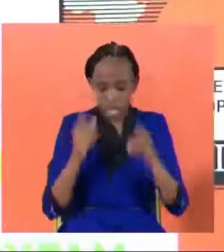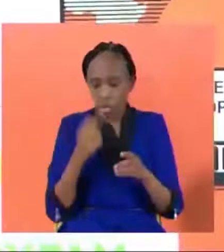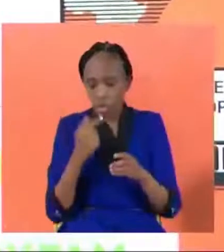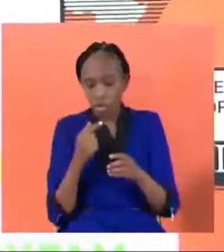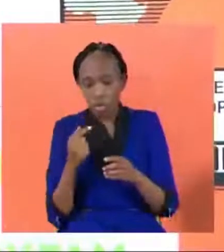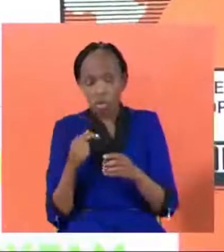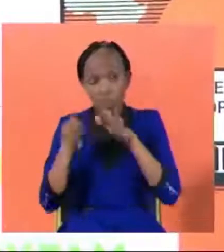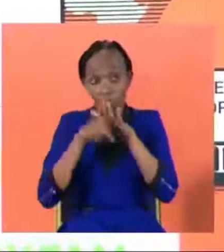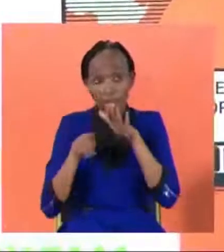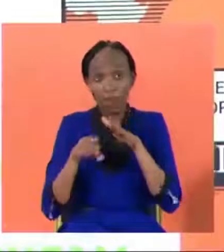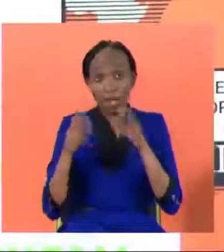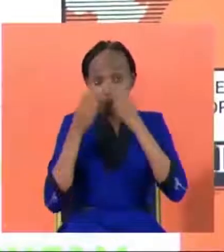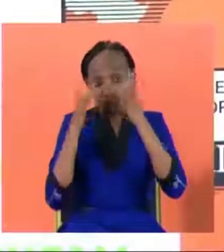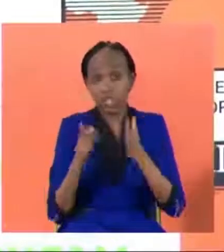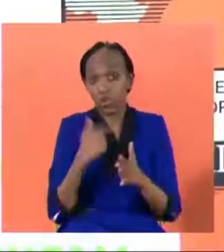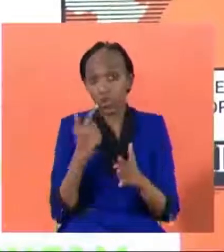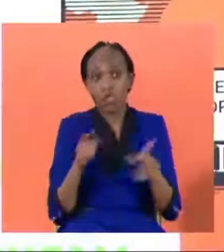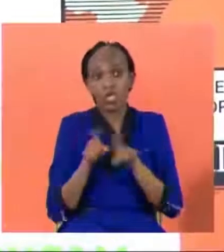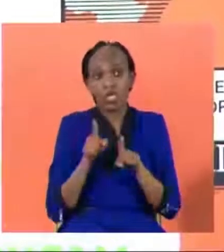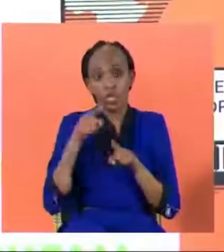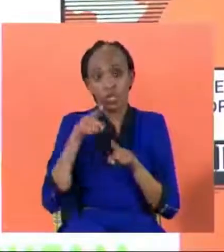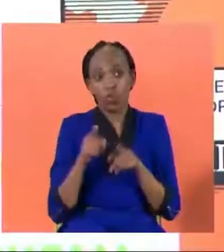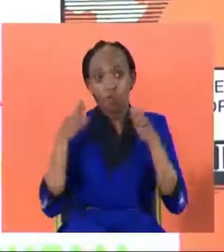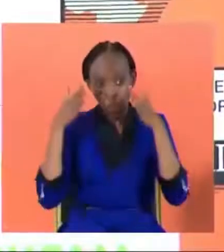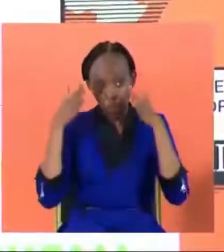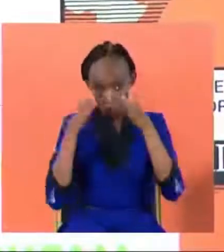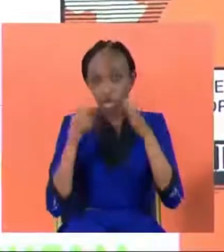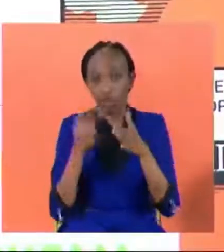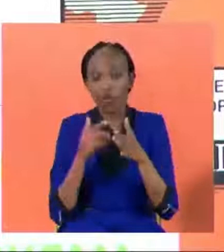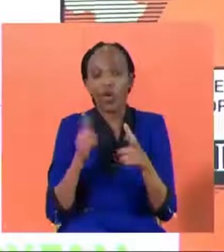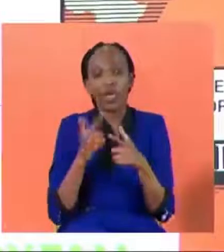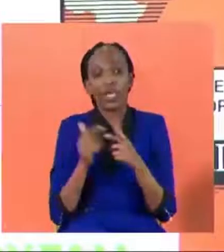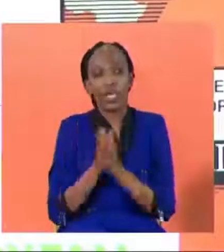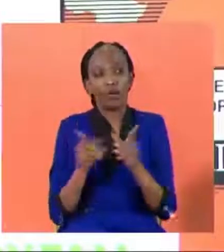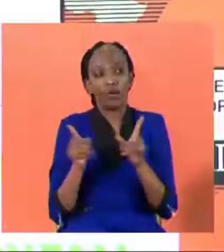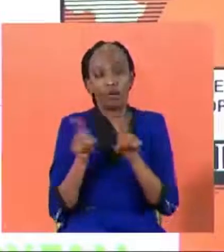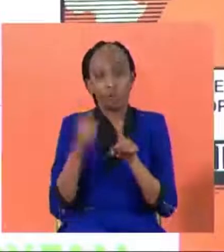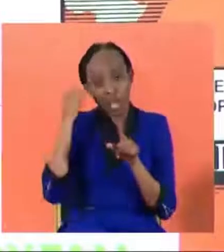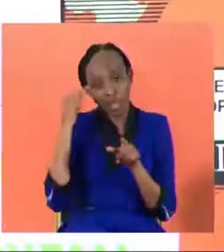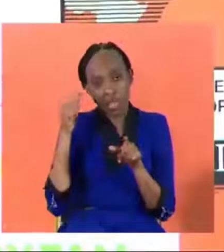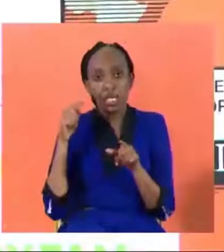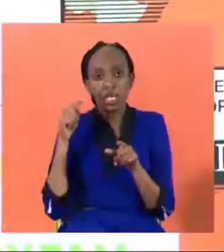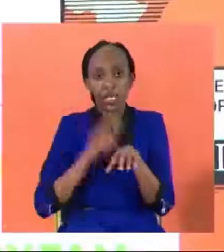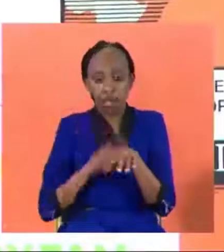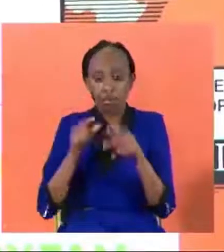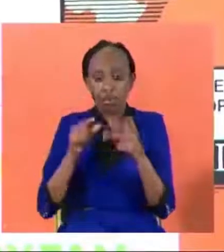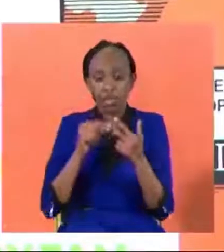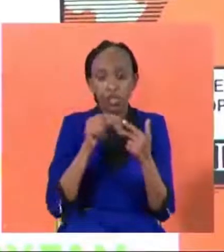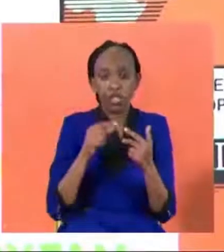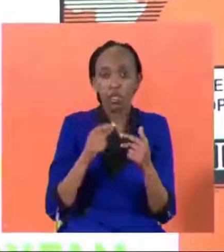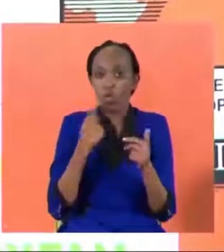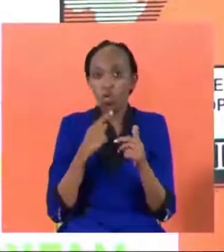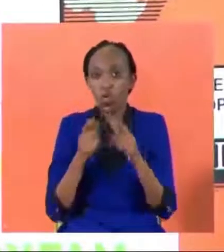your primary audience and who are you targeting. And then I think also when you're choosing who you